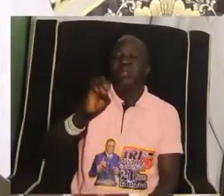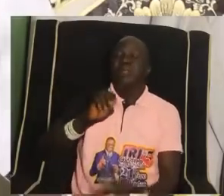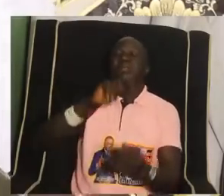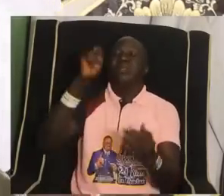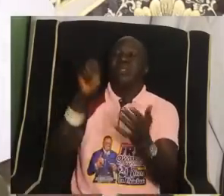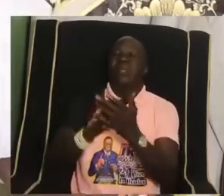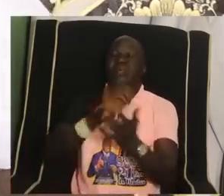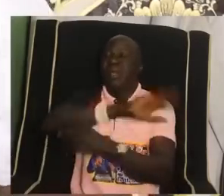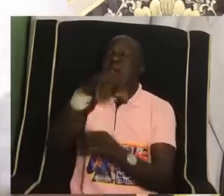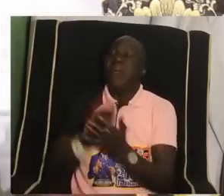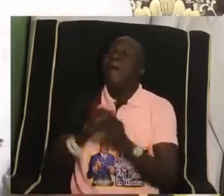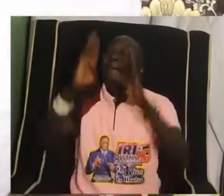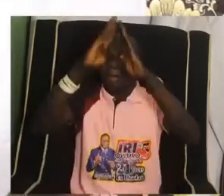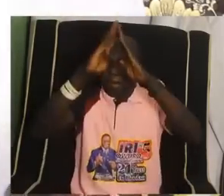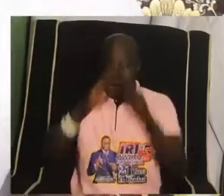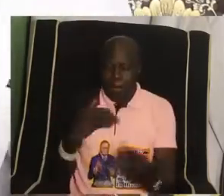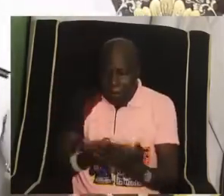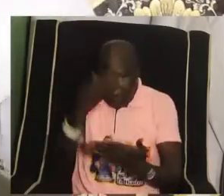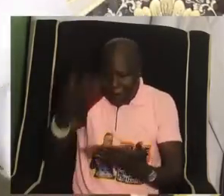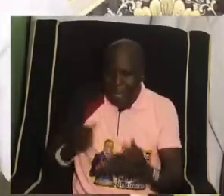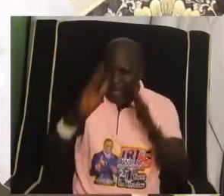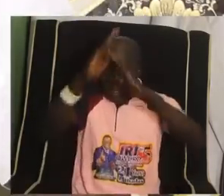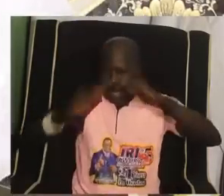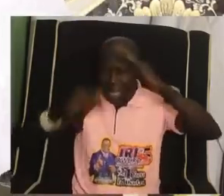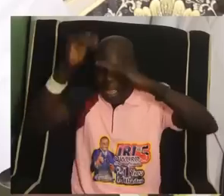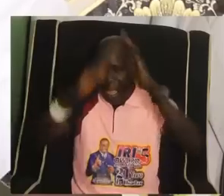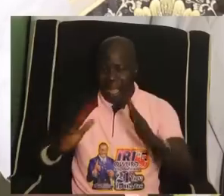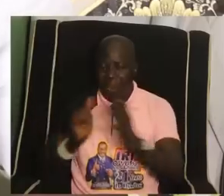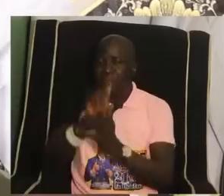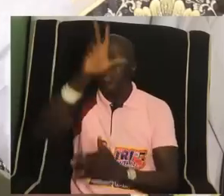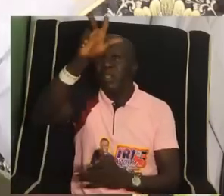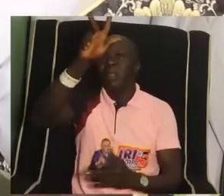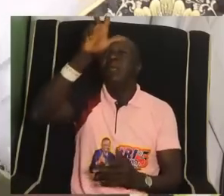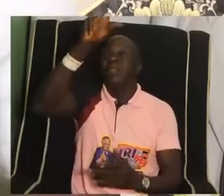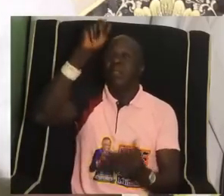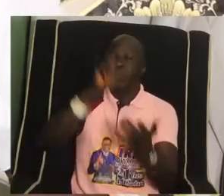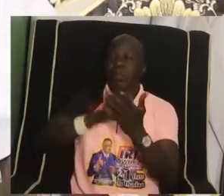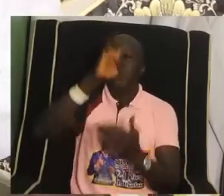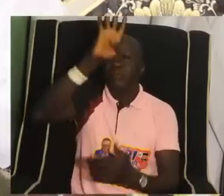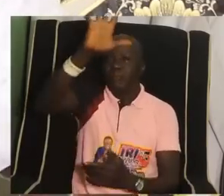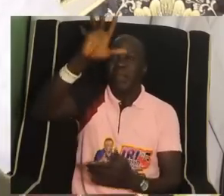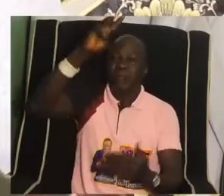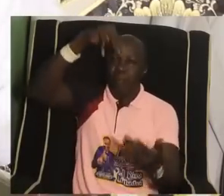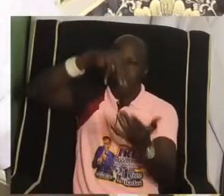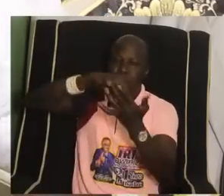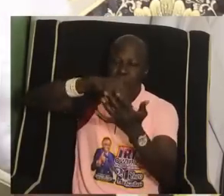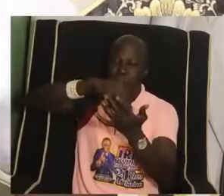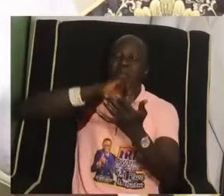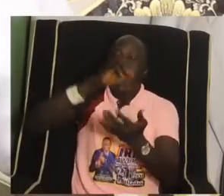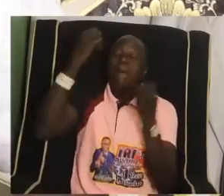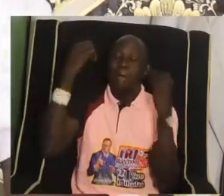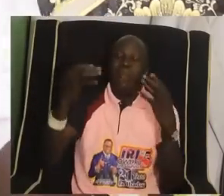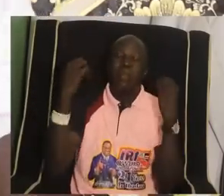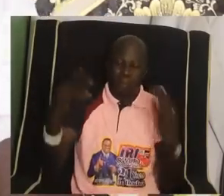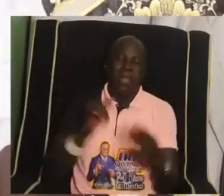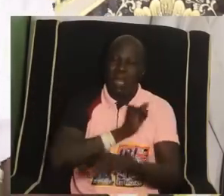yen 3.5 million. That land of 60,000 naira, I later bought 3.5 million. I mo ye ile tan ni ki ra nba na ti irowo ra.